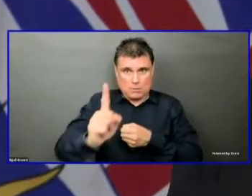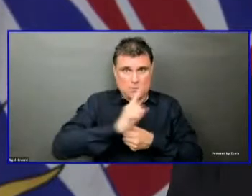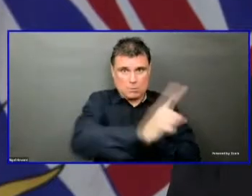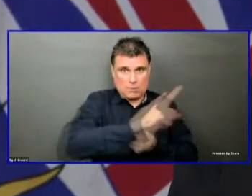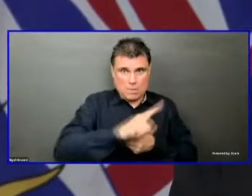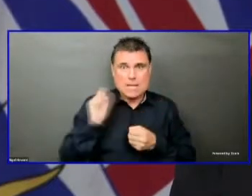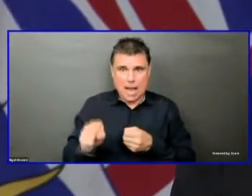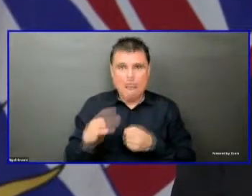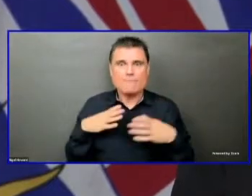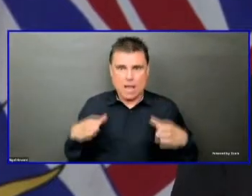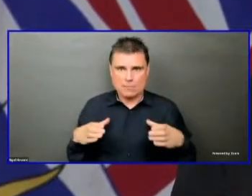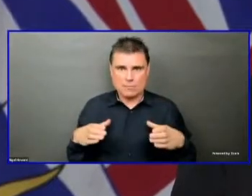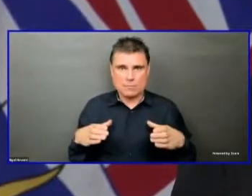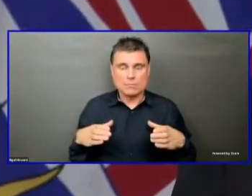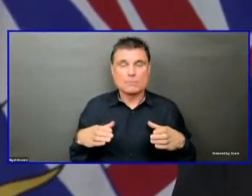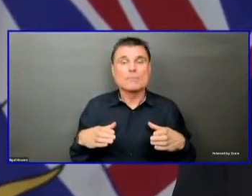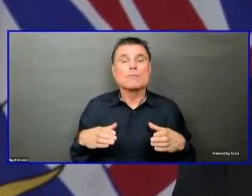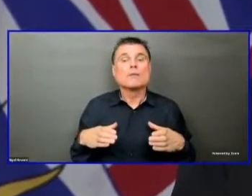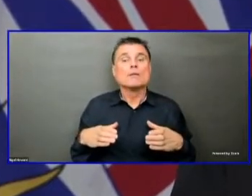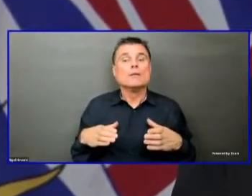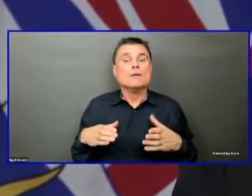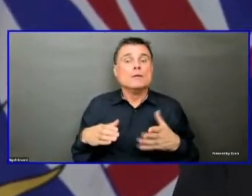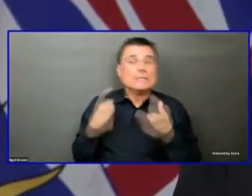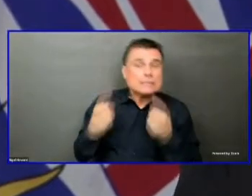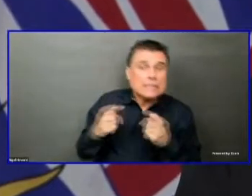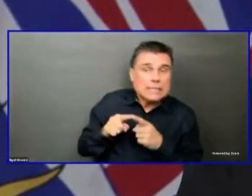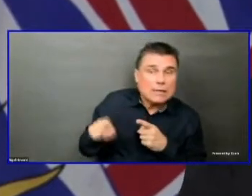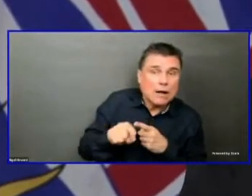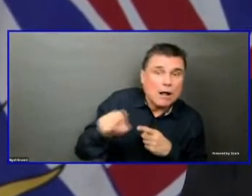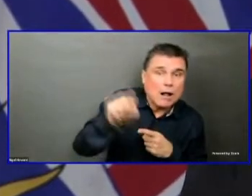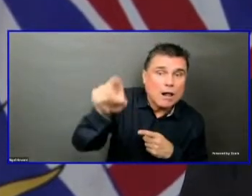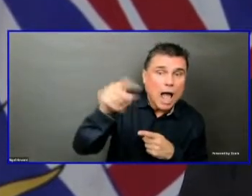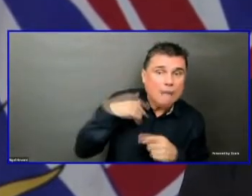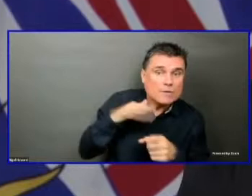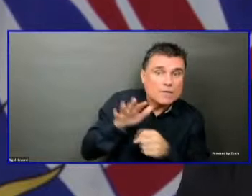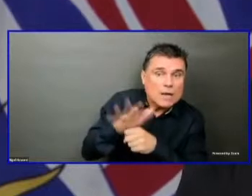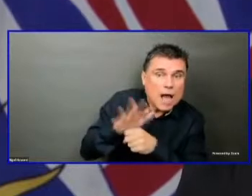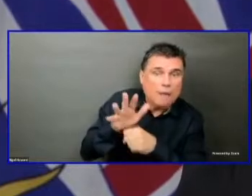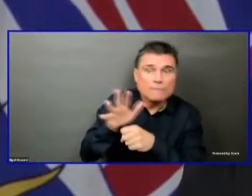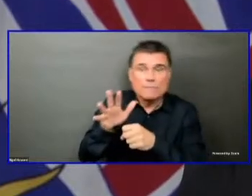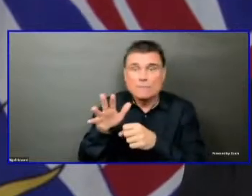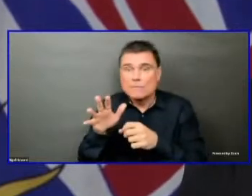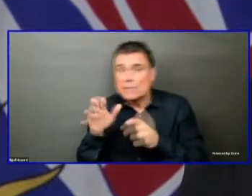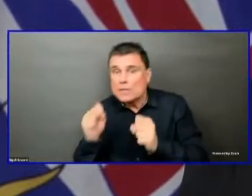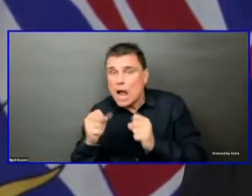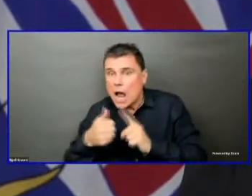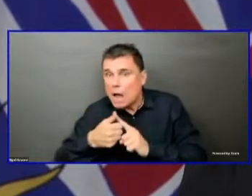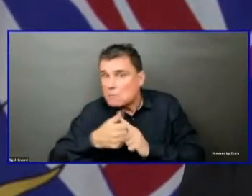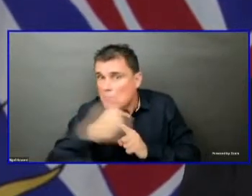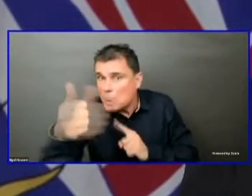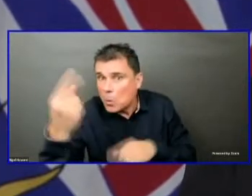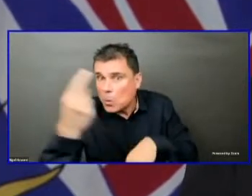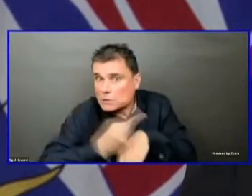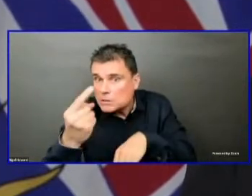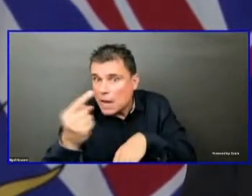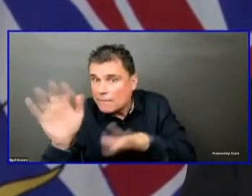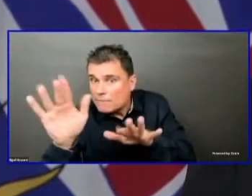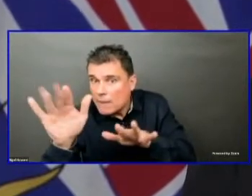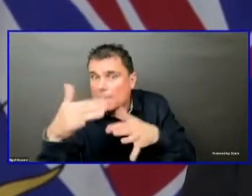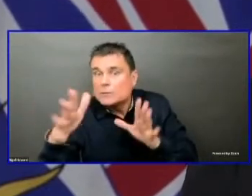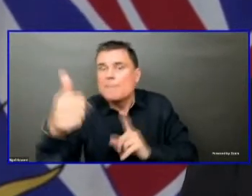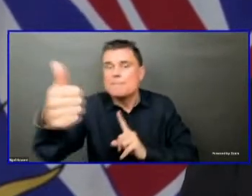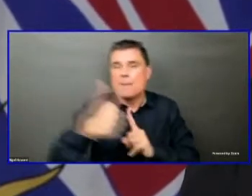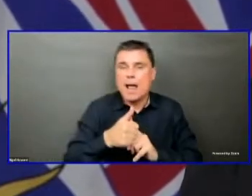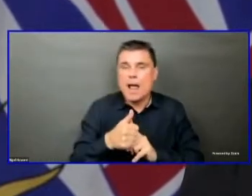another issue that we've heard has been a concern, and I know the community is looking at how they can support that too. Thank you, and we have time